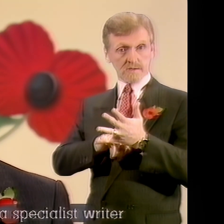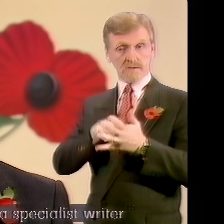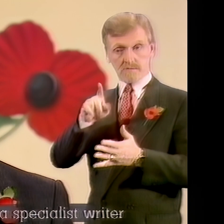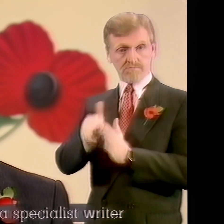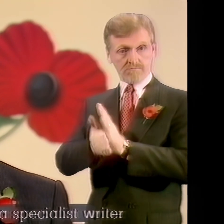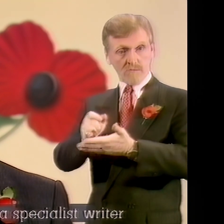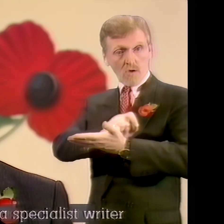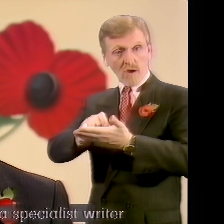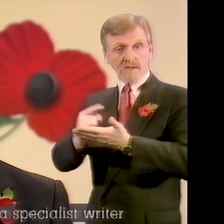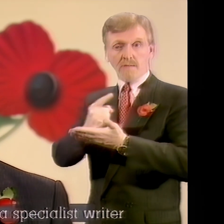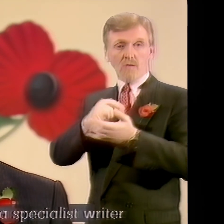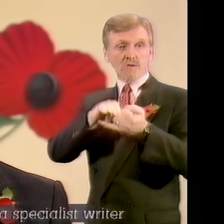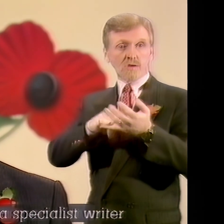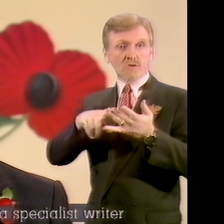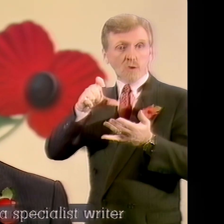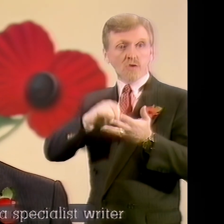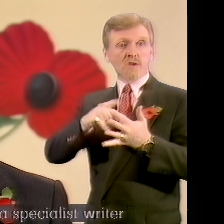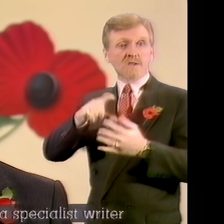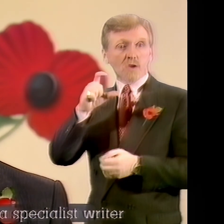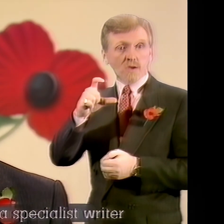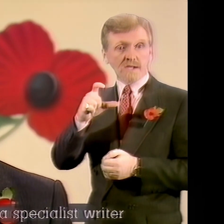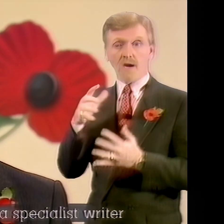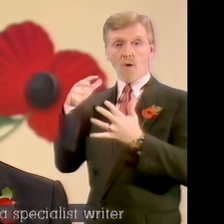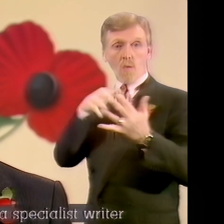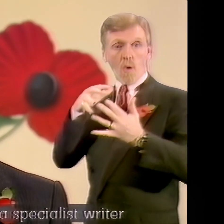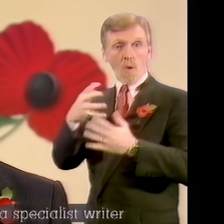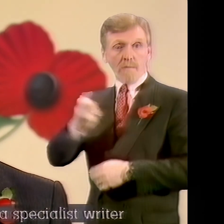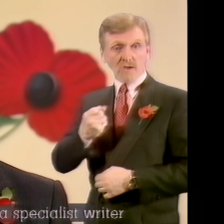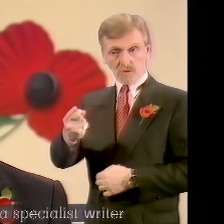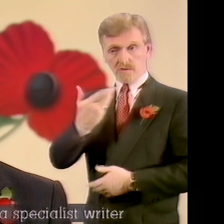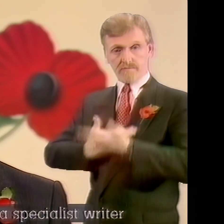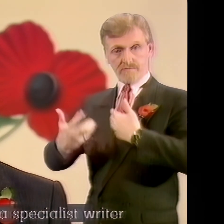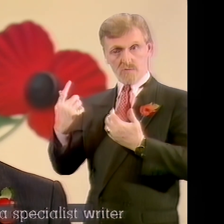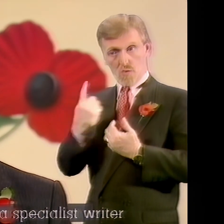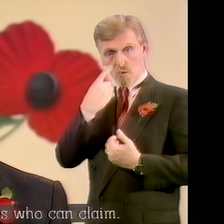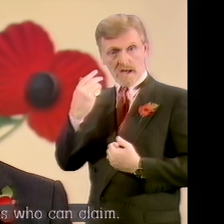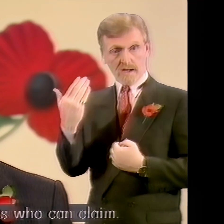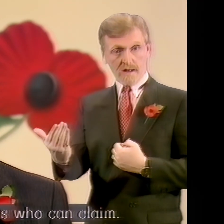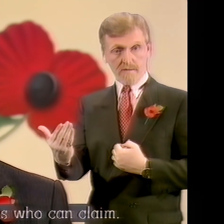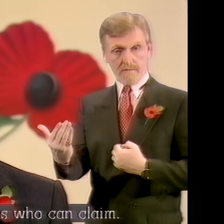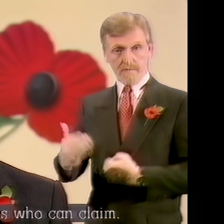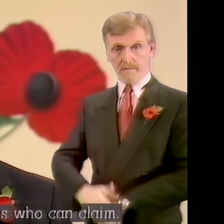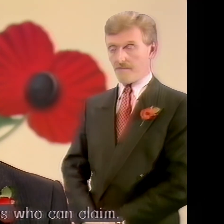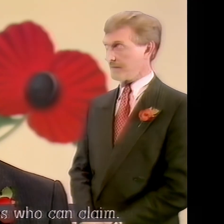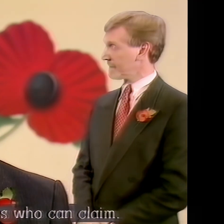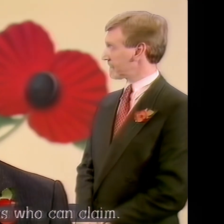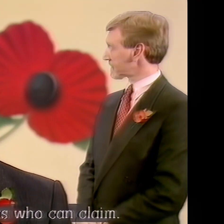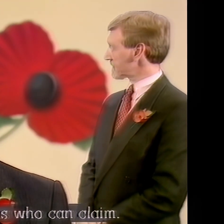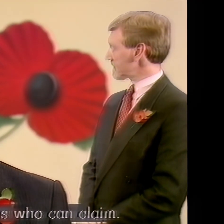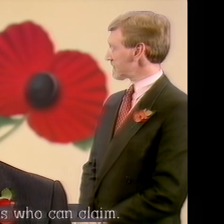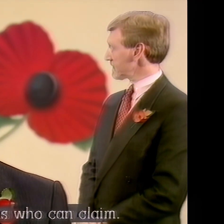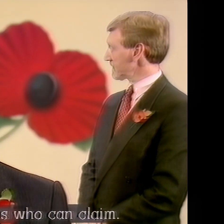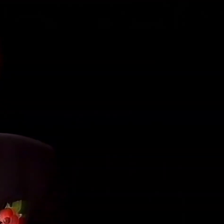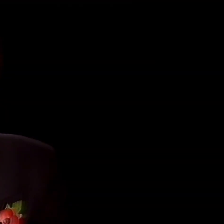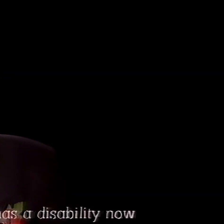Paul Lewis is a specialist writer on social security and war pensions, and he tells us who can